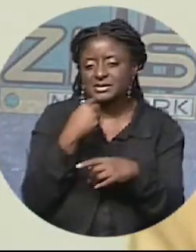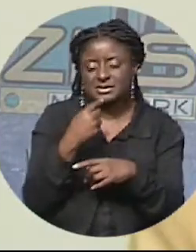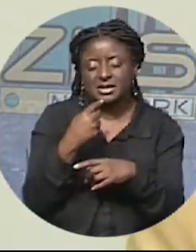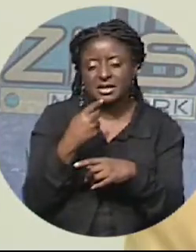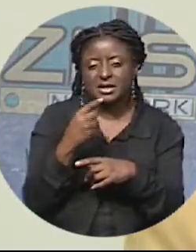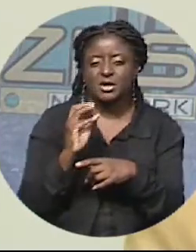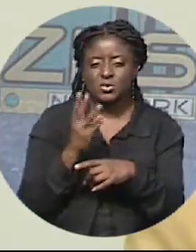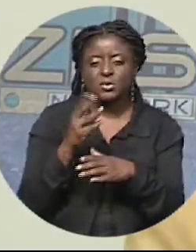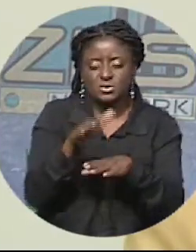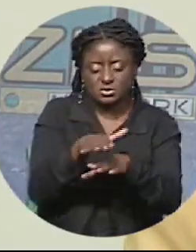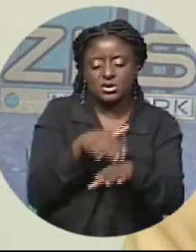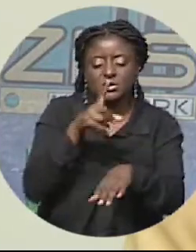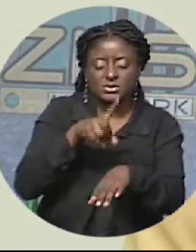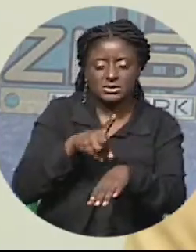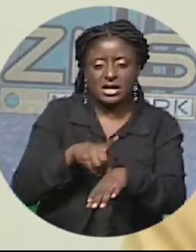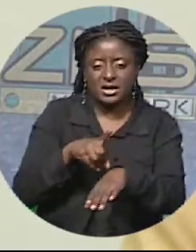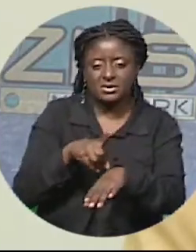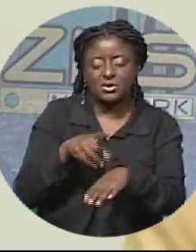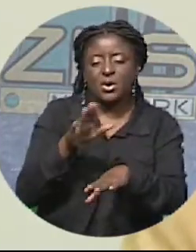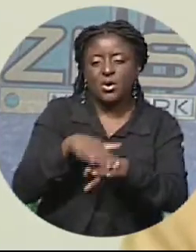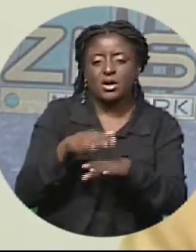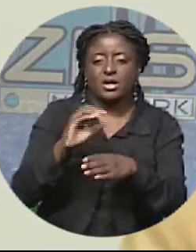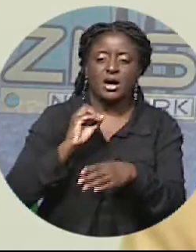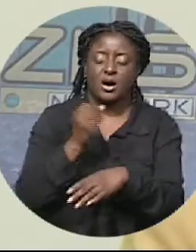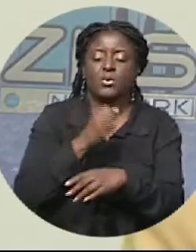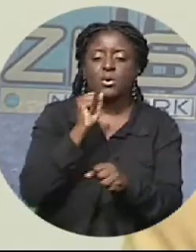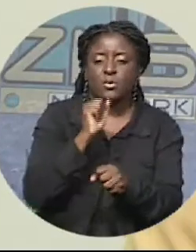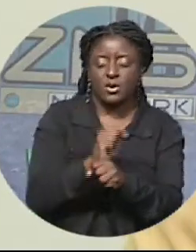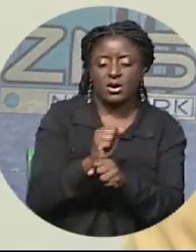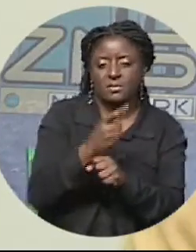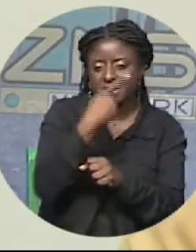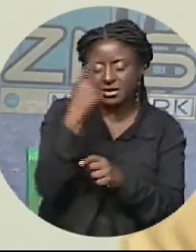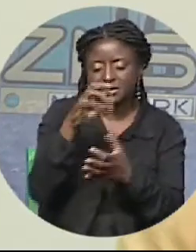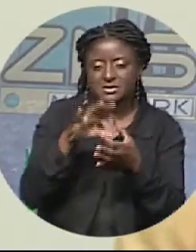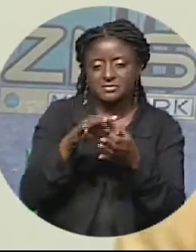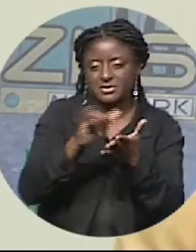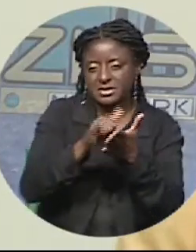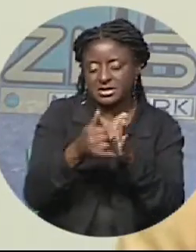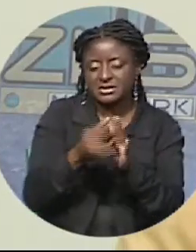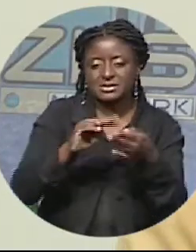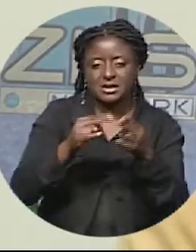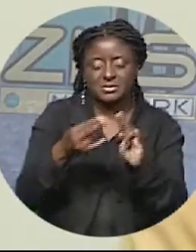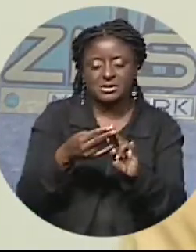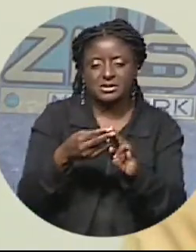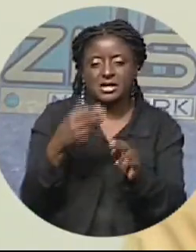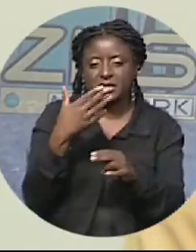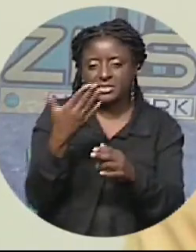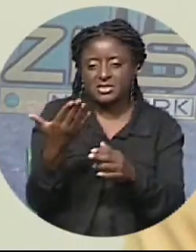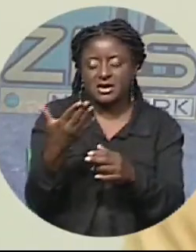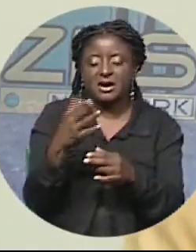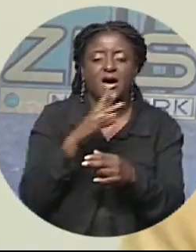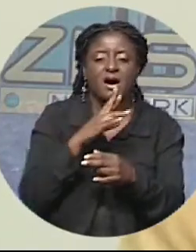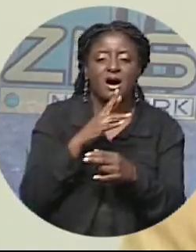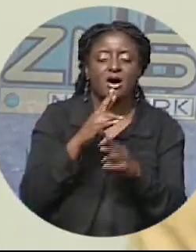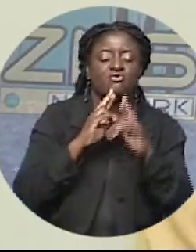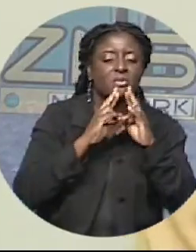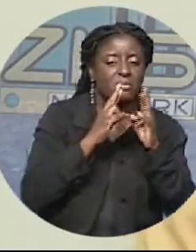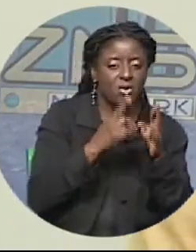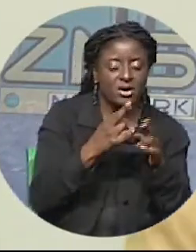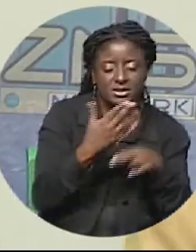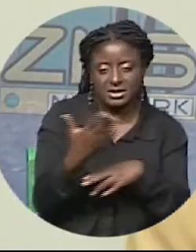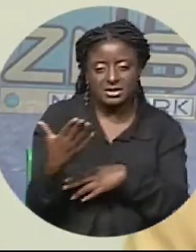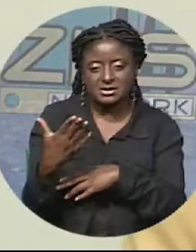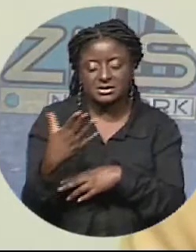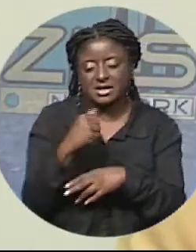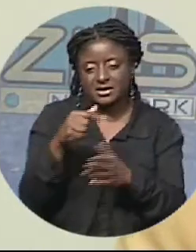do to protect our children because of these figures, because they are reported cases, and the decrease in the